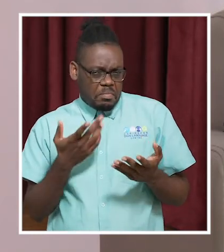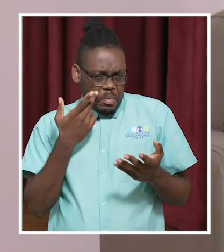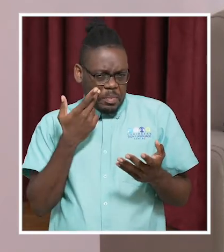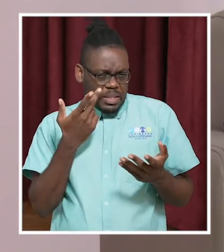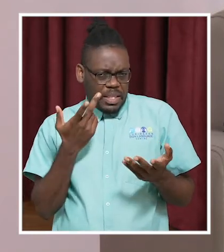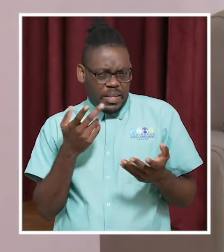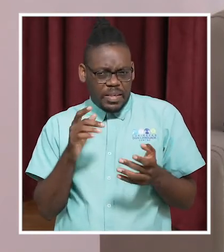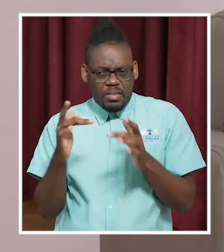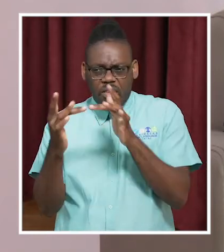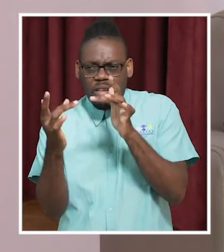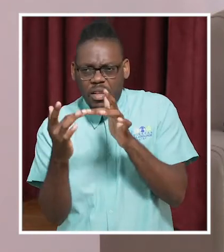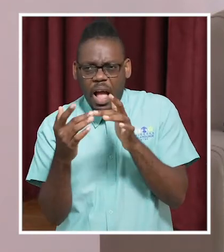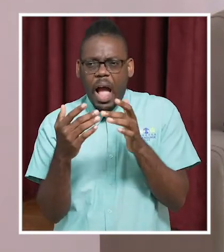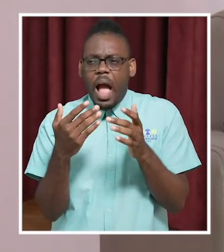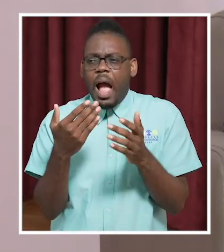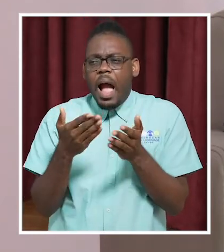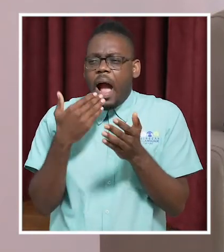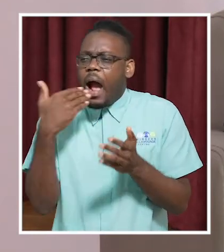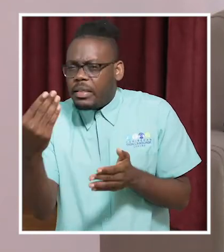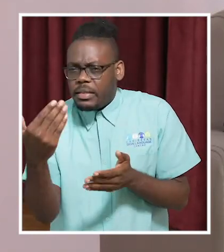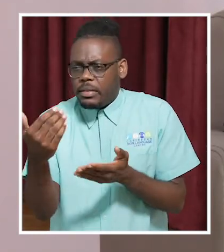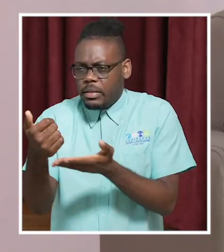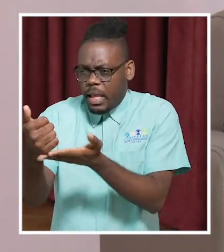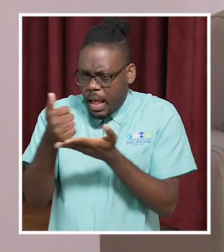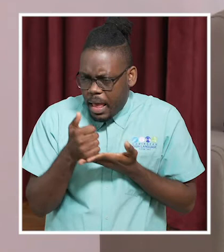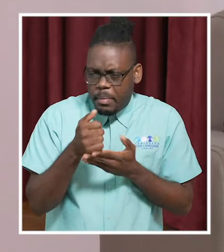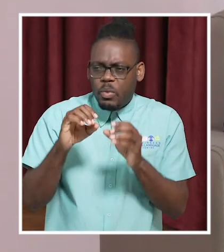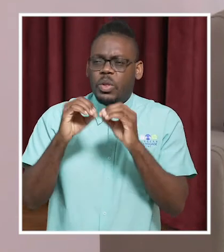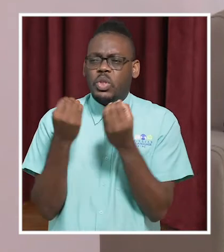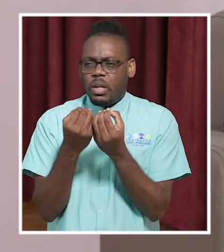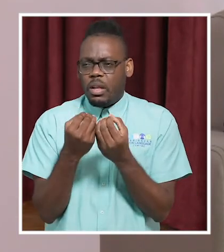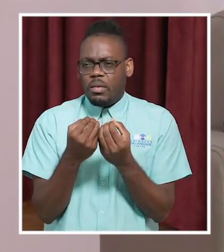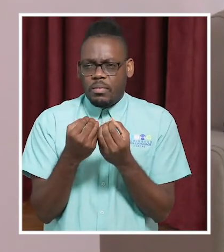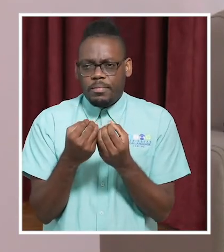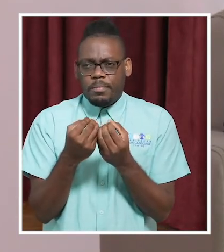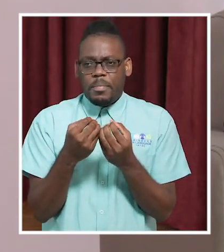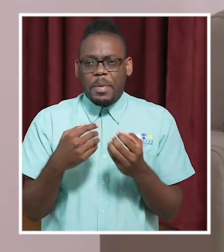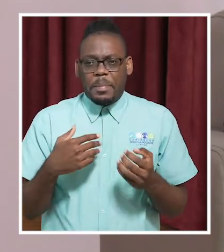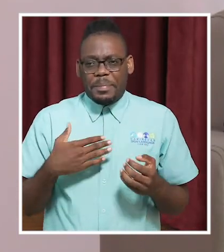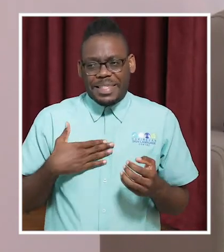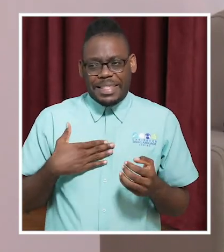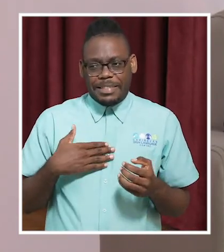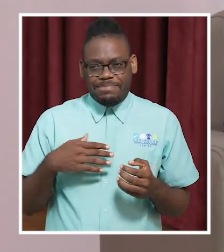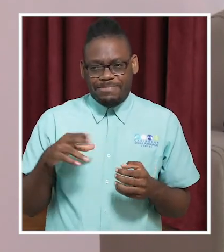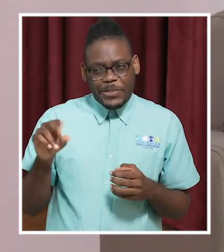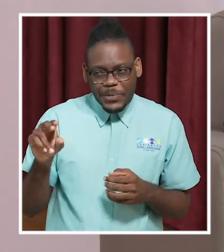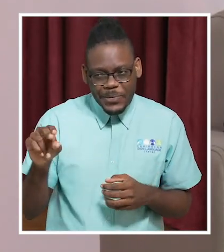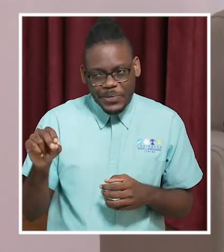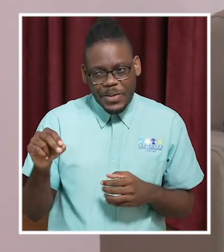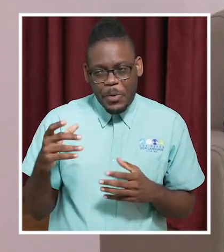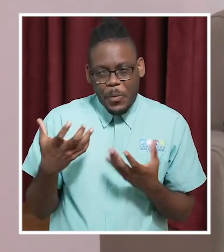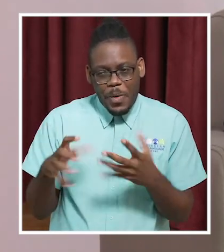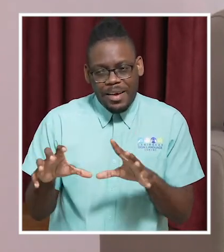to identify with it because of the stigma in society. And we have people in business, people as CEOs and